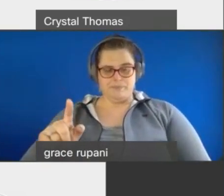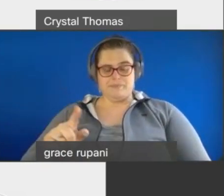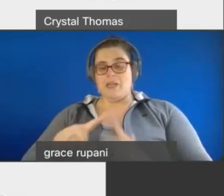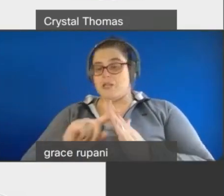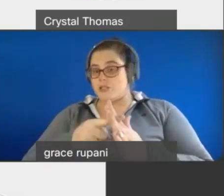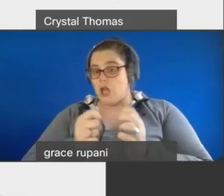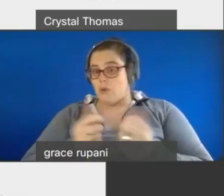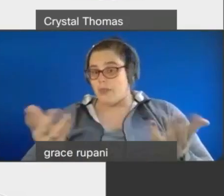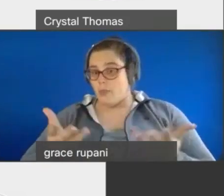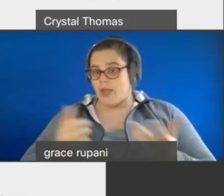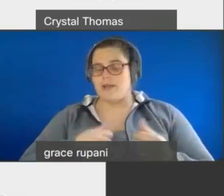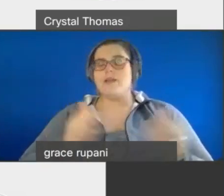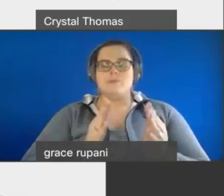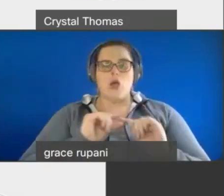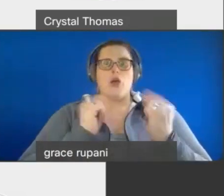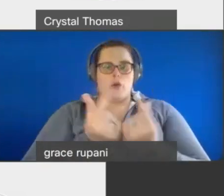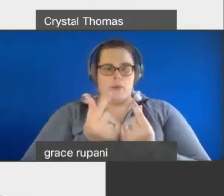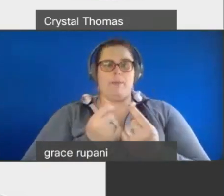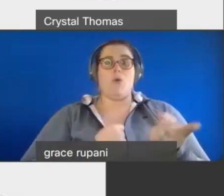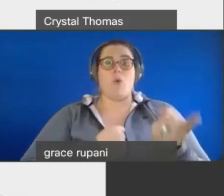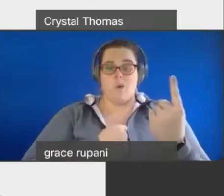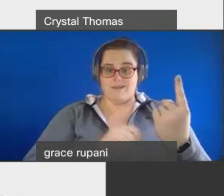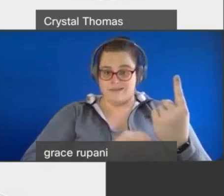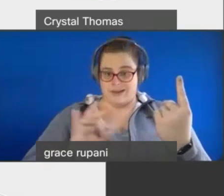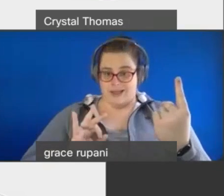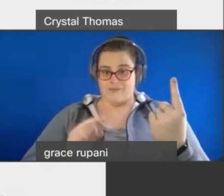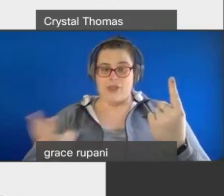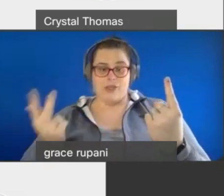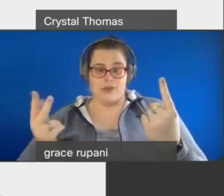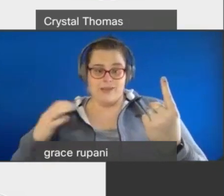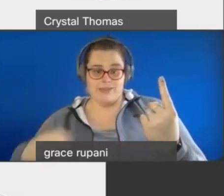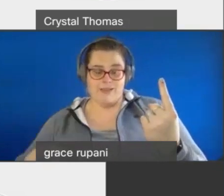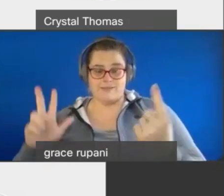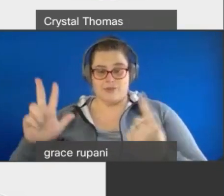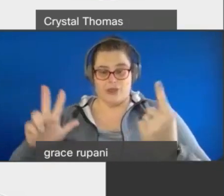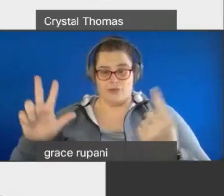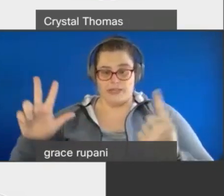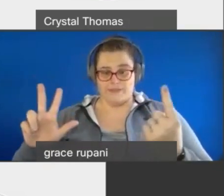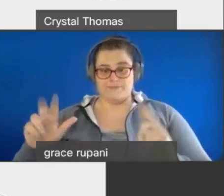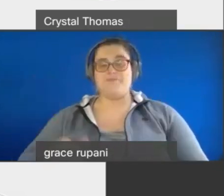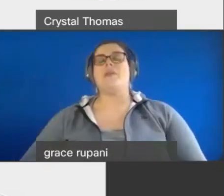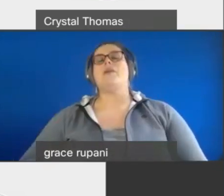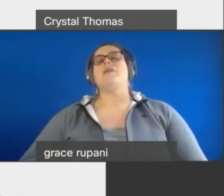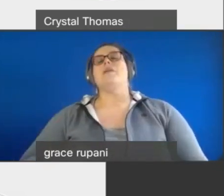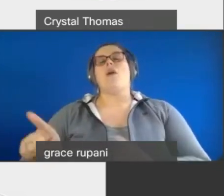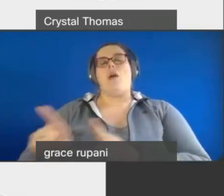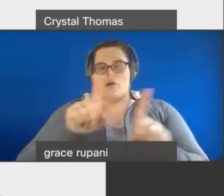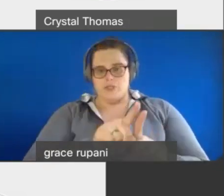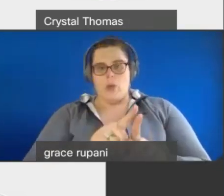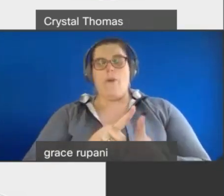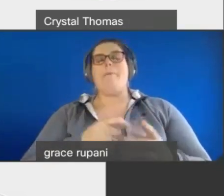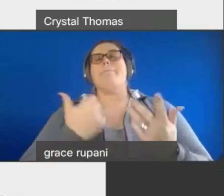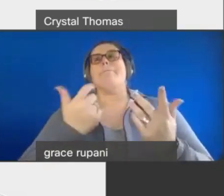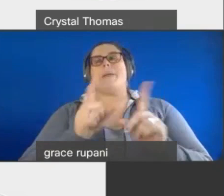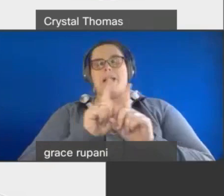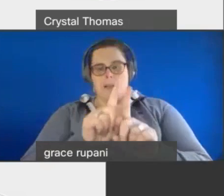1 staff per 3 participants. We're also offering companion and individualized day services.